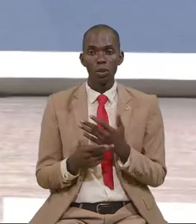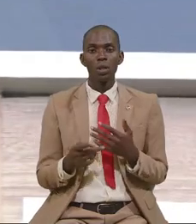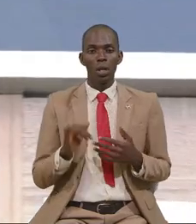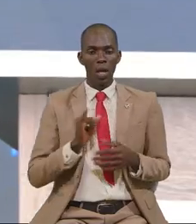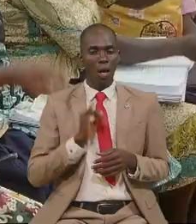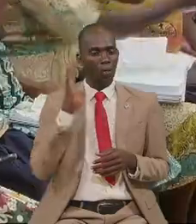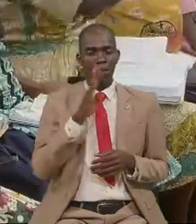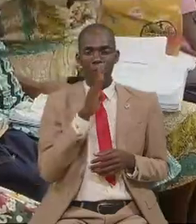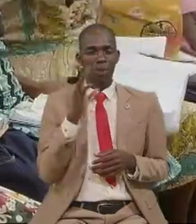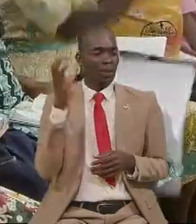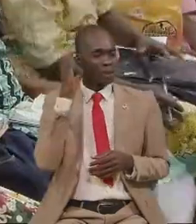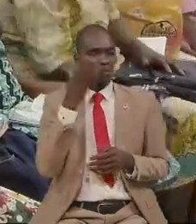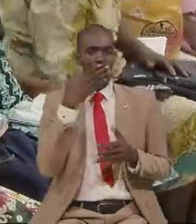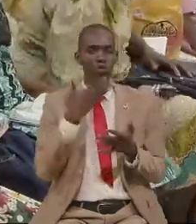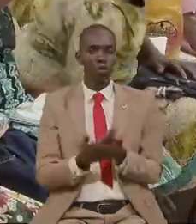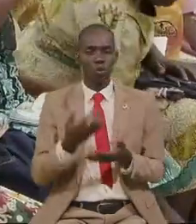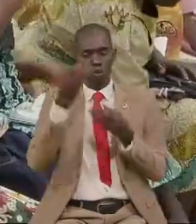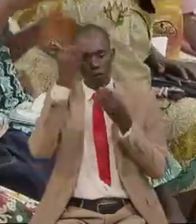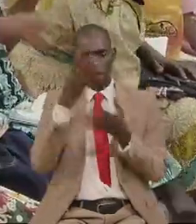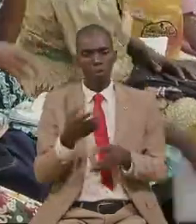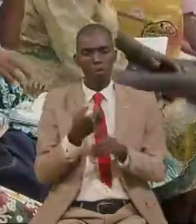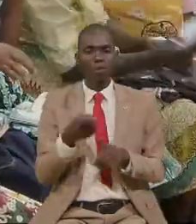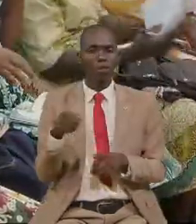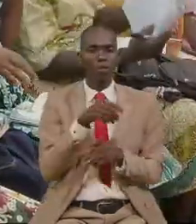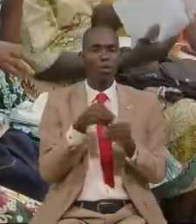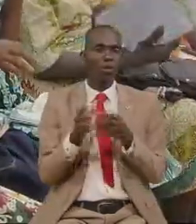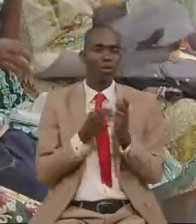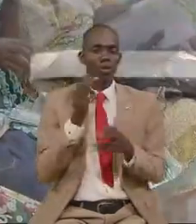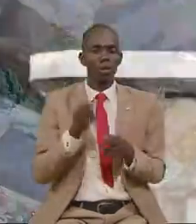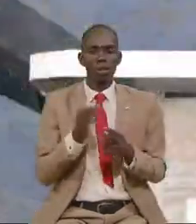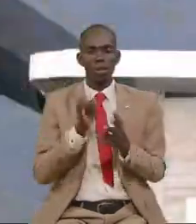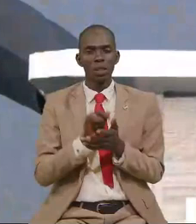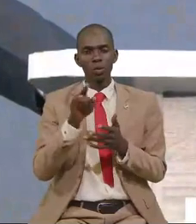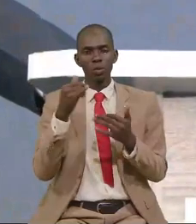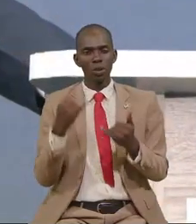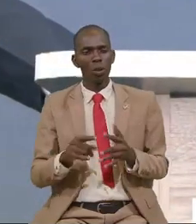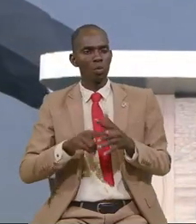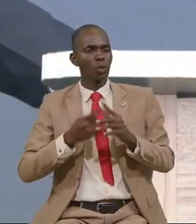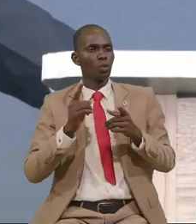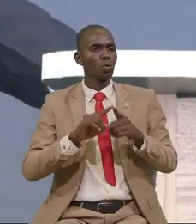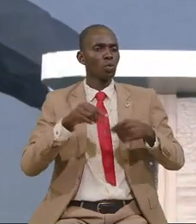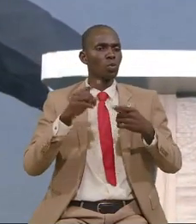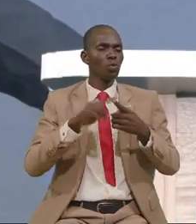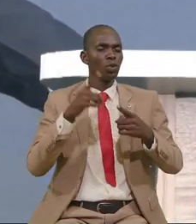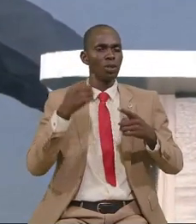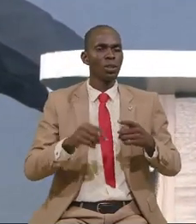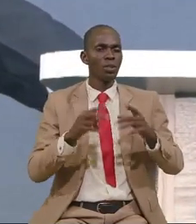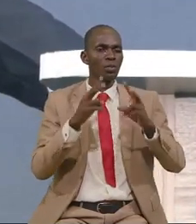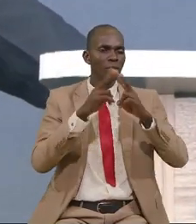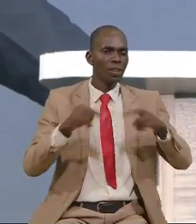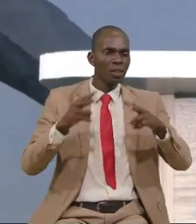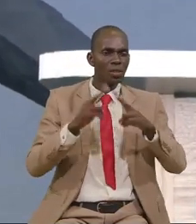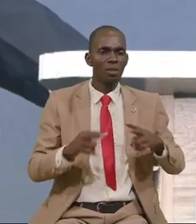you. That you go to all the towns, all the villages, all the